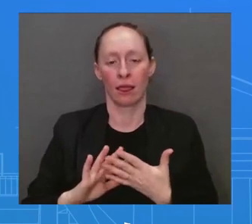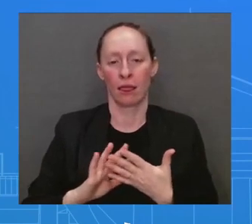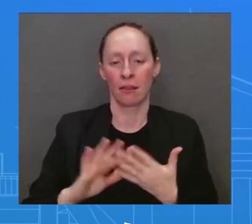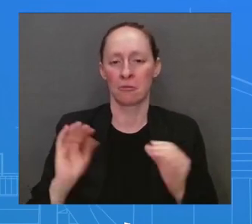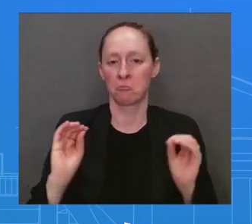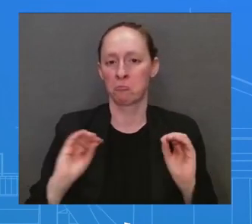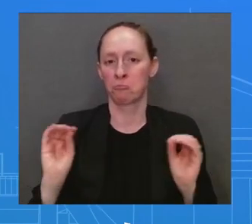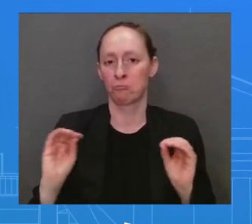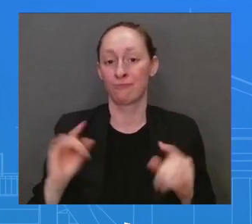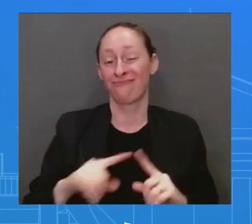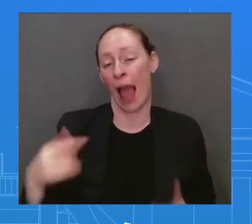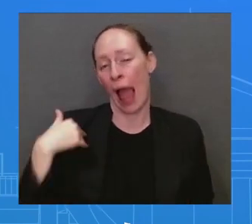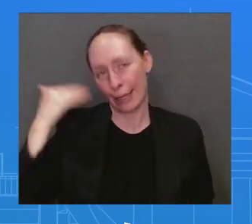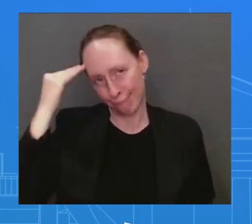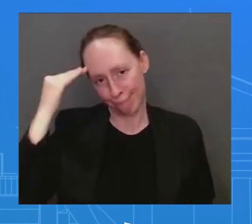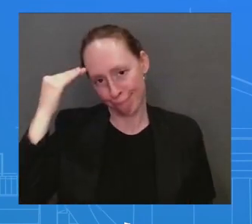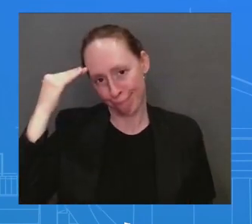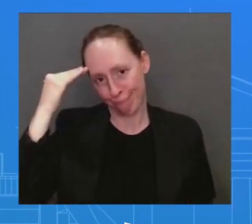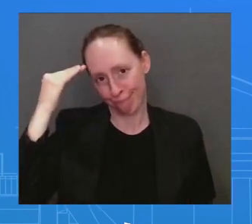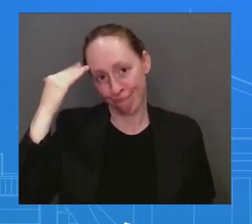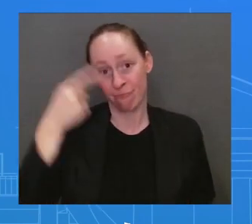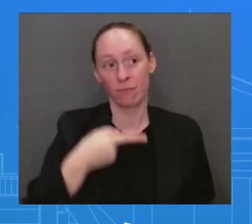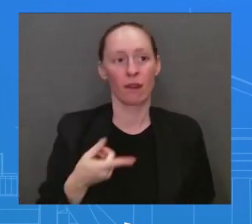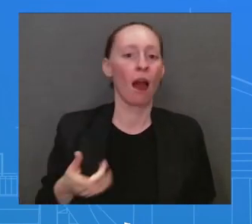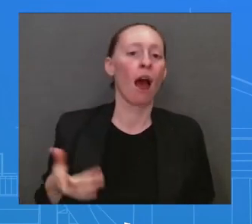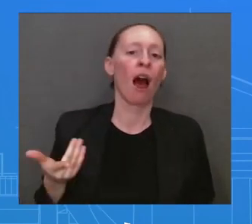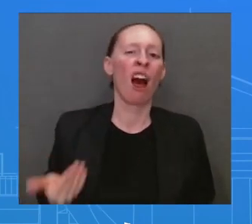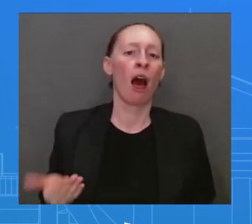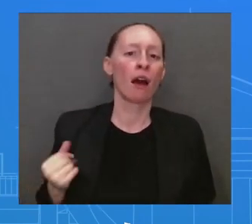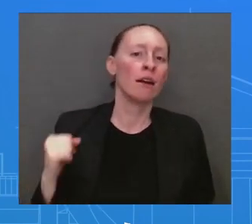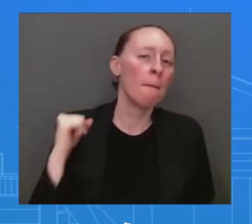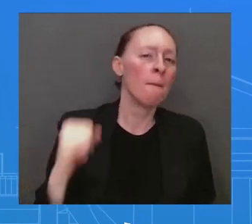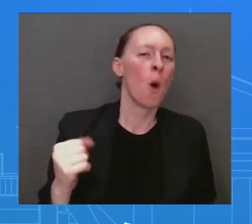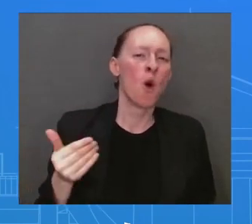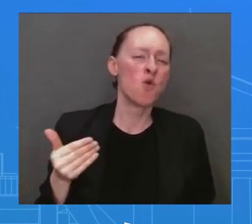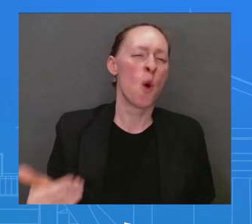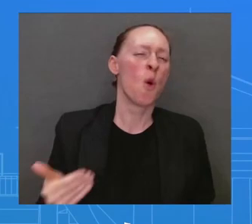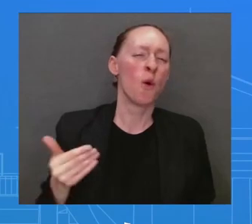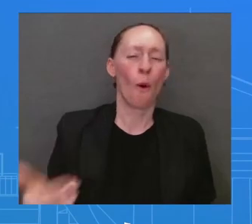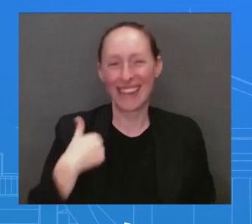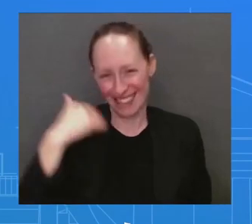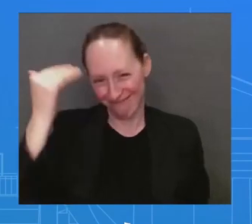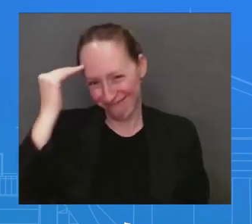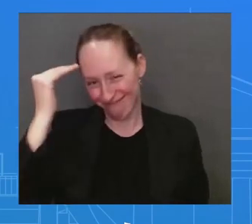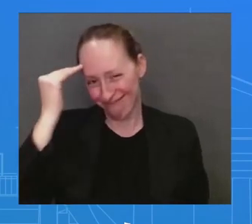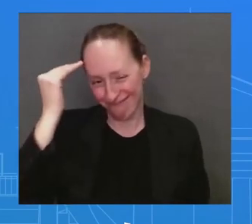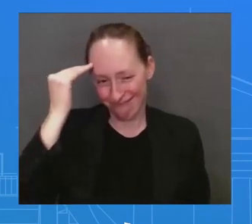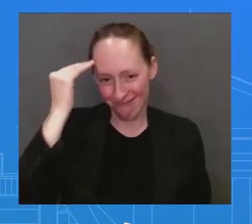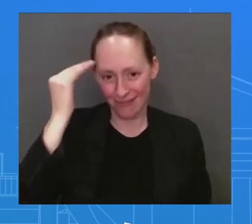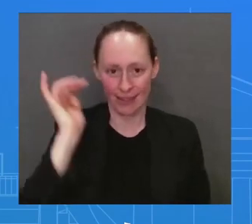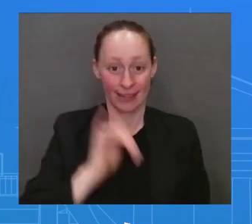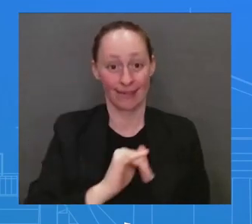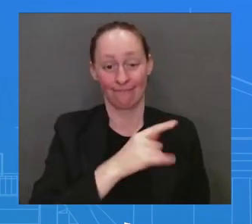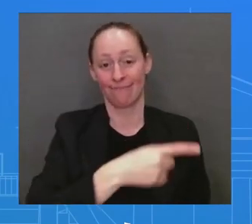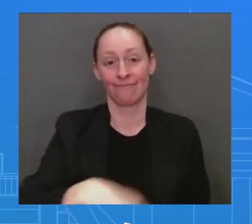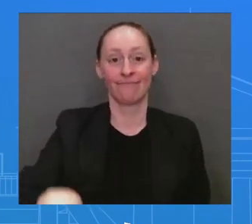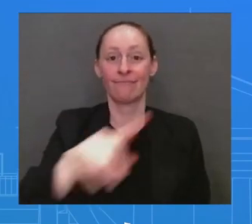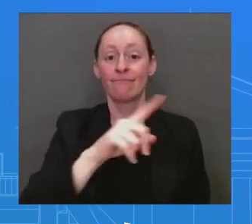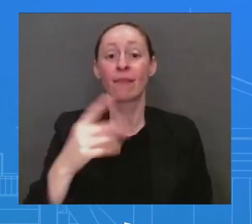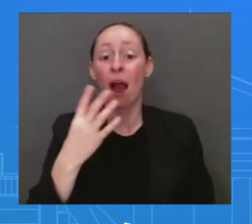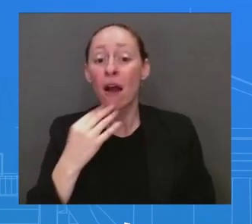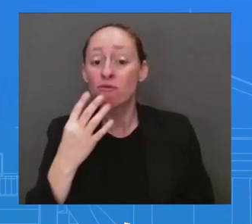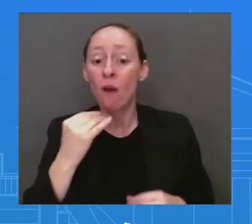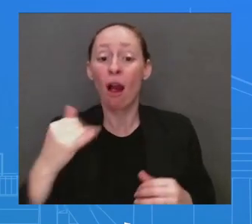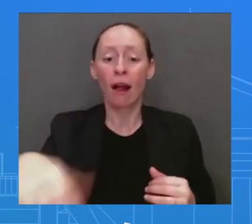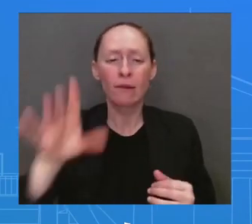that. And I'm sure that our Israeli counterparts will, in due time, take a harder look at the intelligence picture